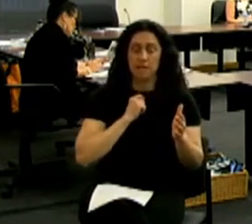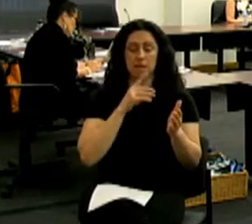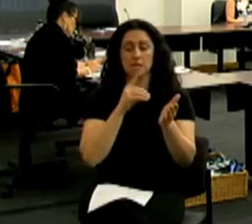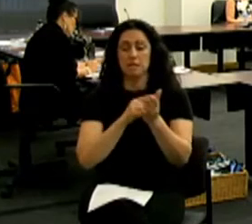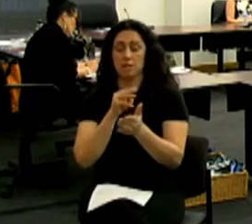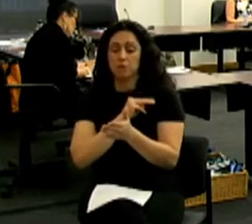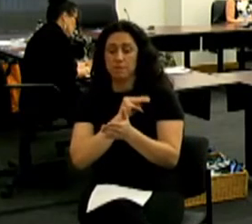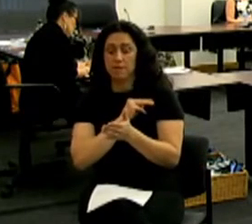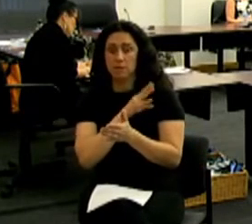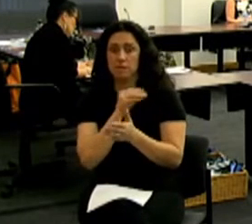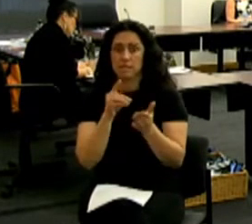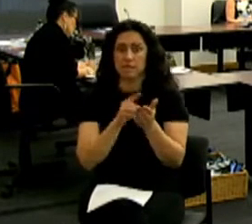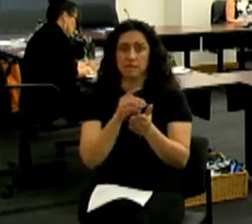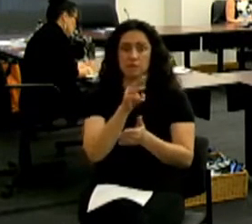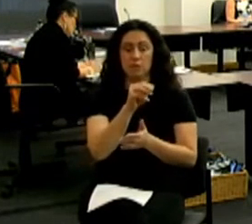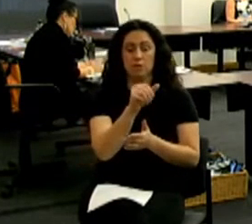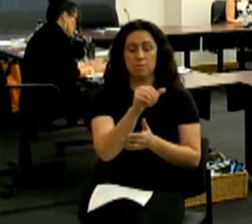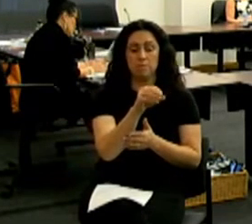and Dr. Namuo,